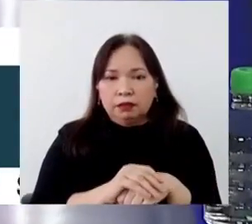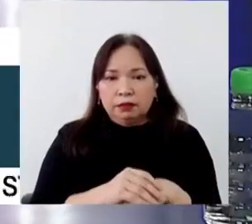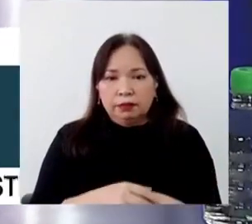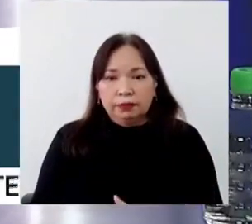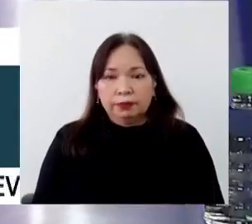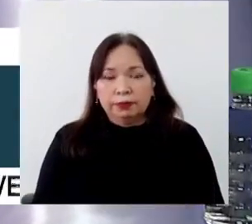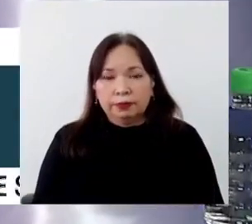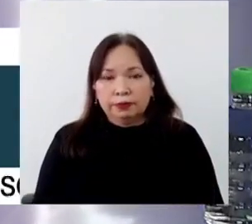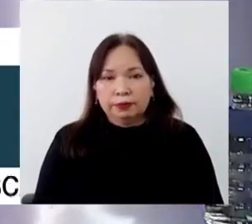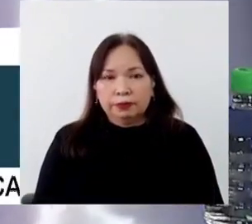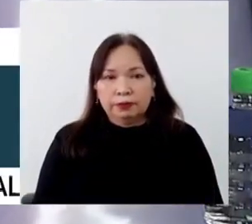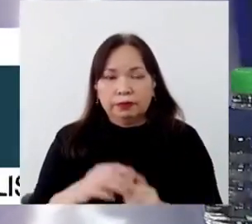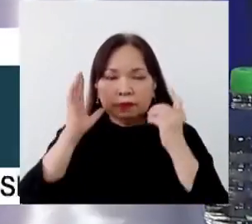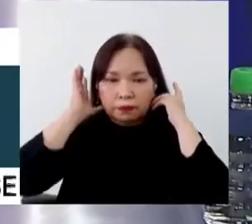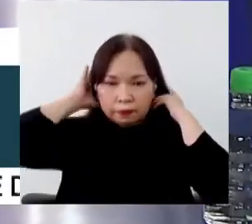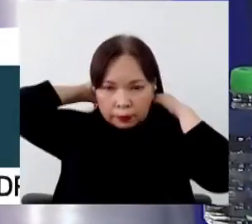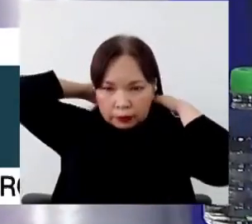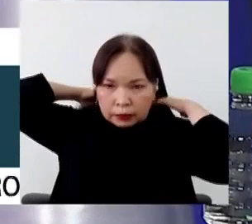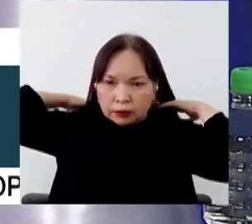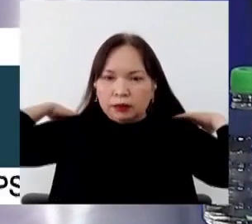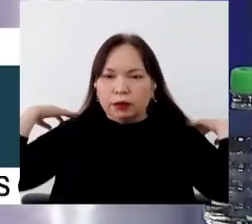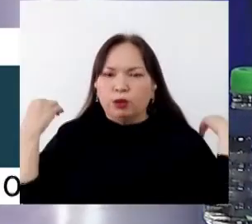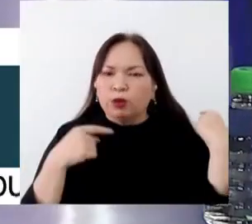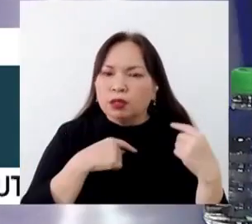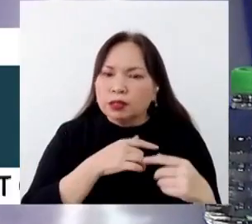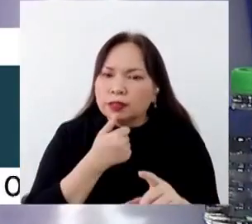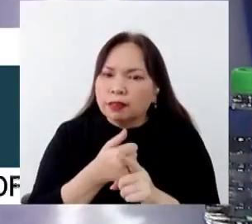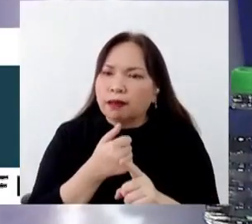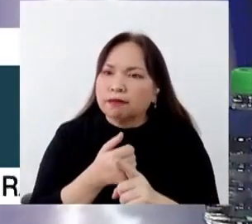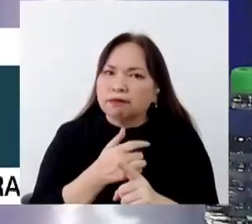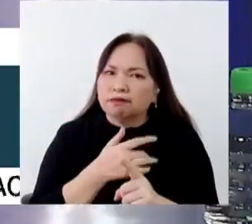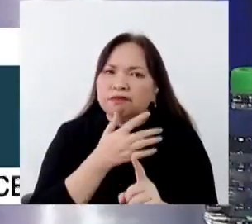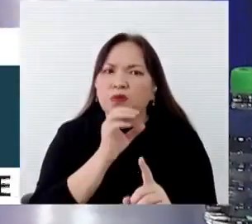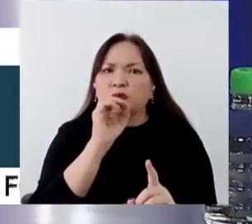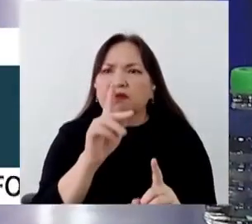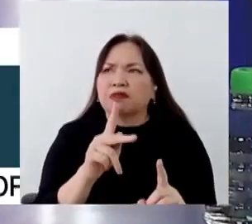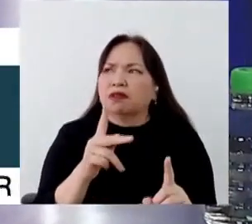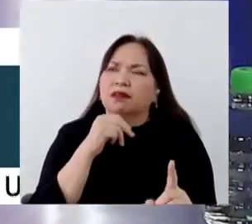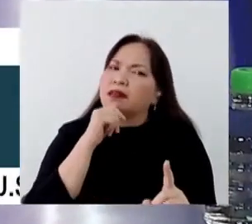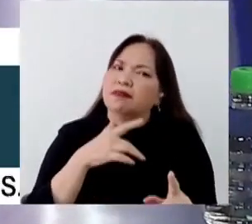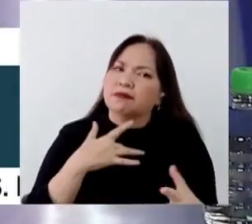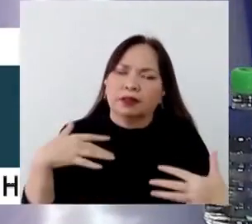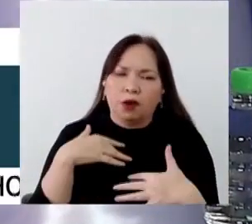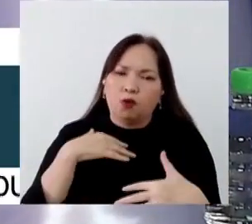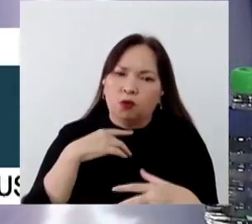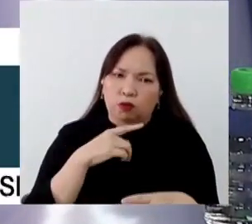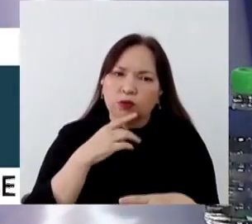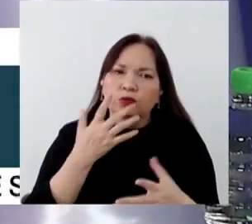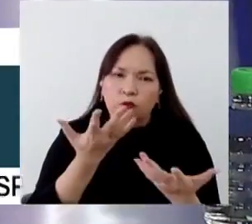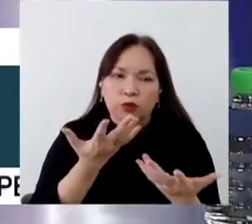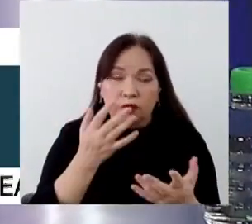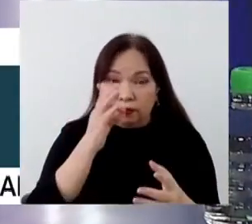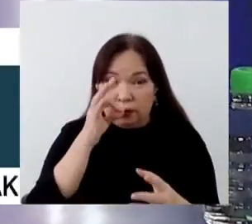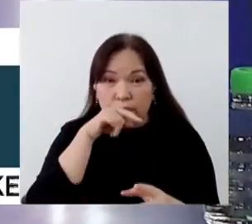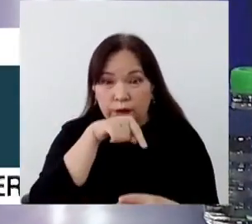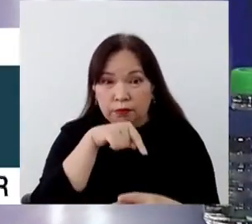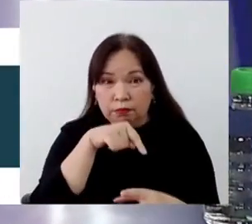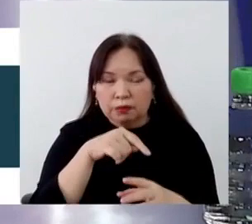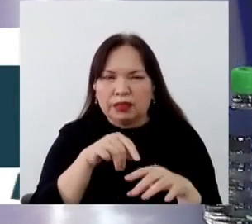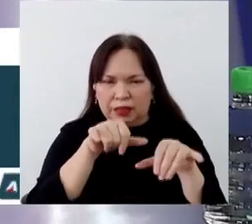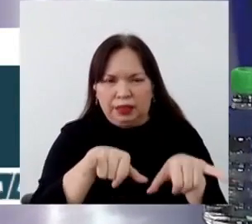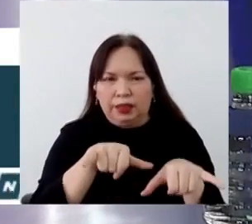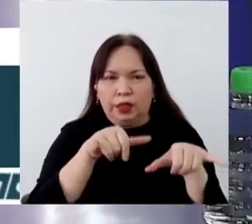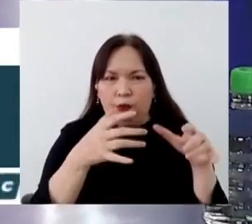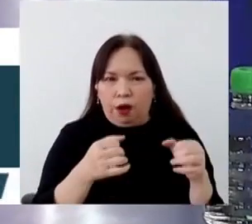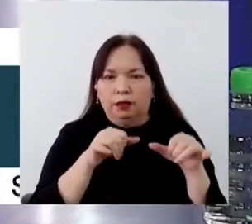they don't feel the conflict. They don't feel the violence from that area. So it's okay. It's all right. But there may be